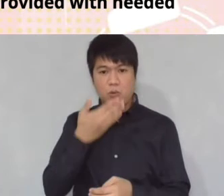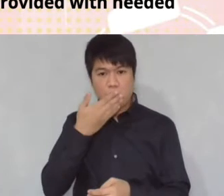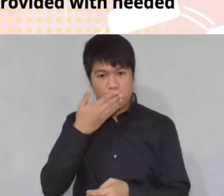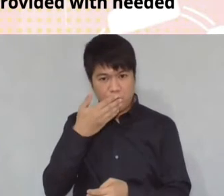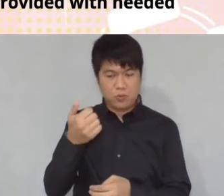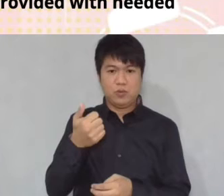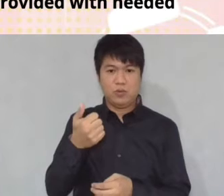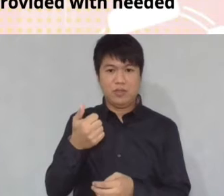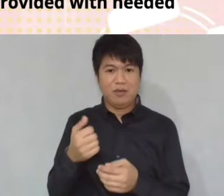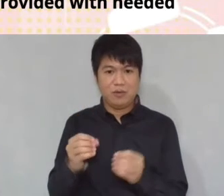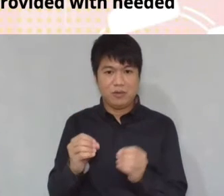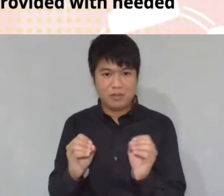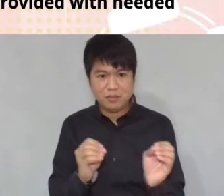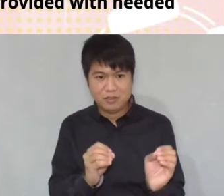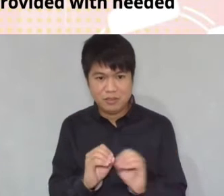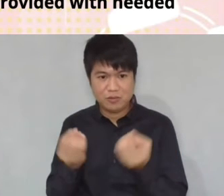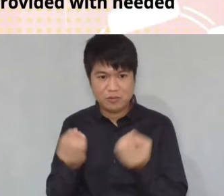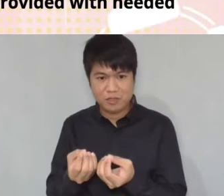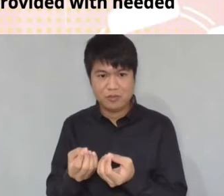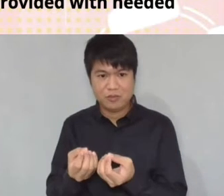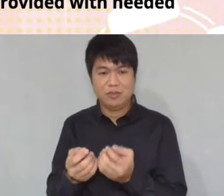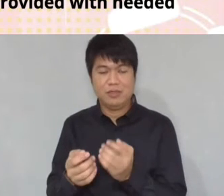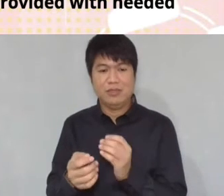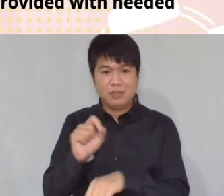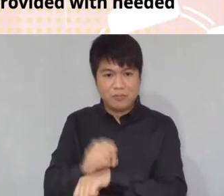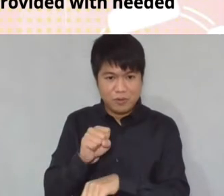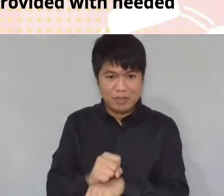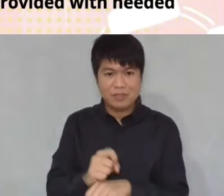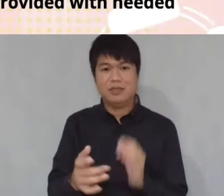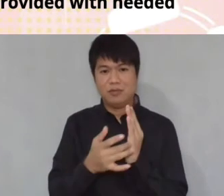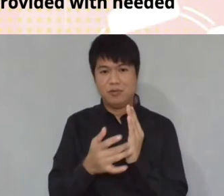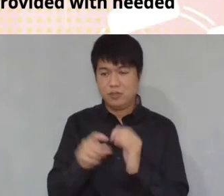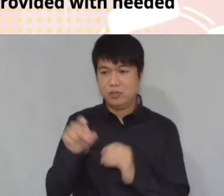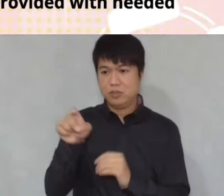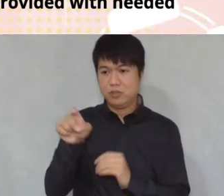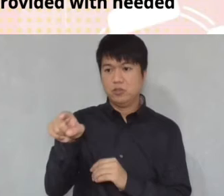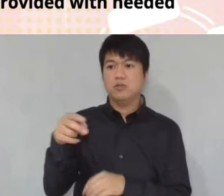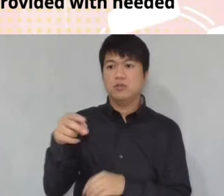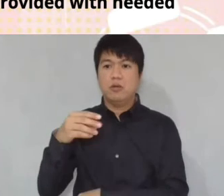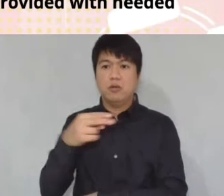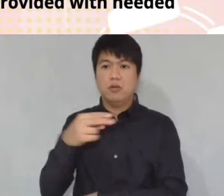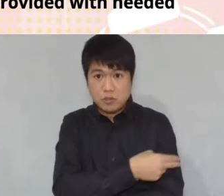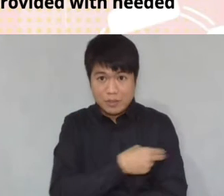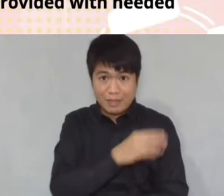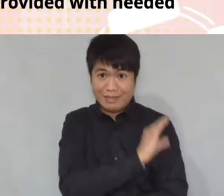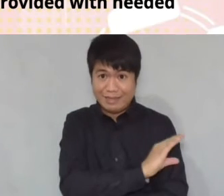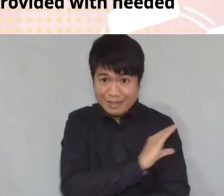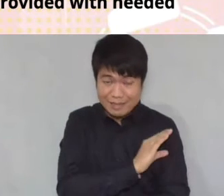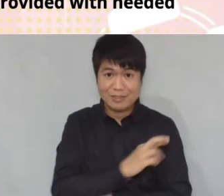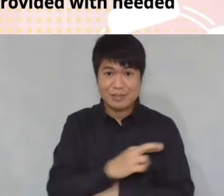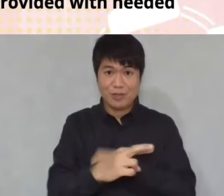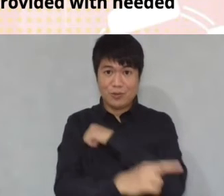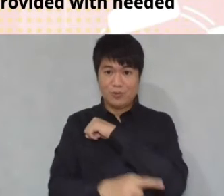organizational structure, task, and technology. So within your hospitals, within your clinics, within